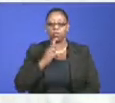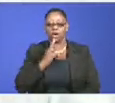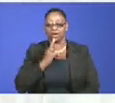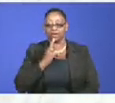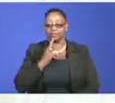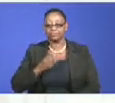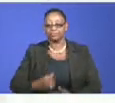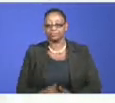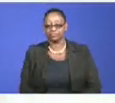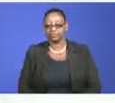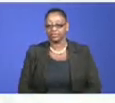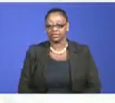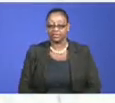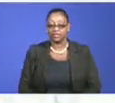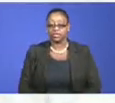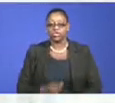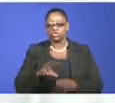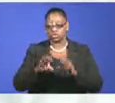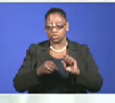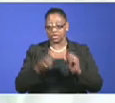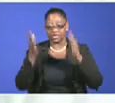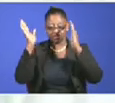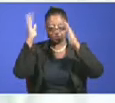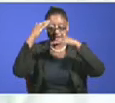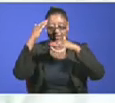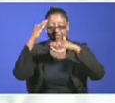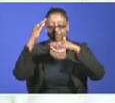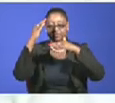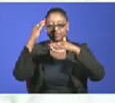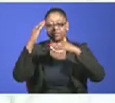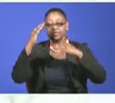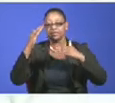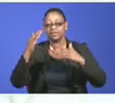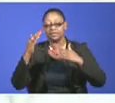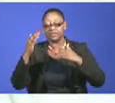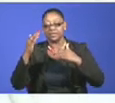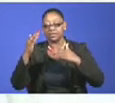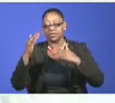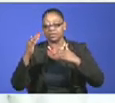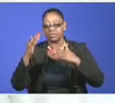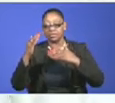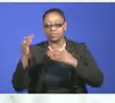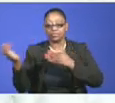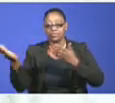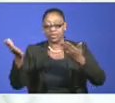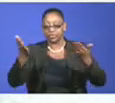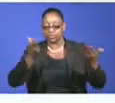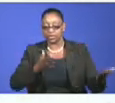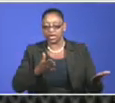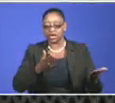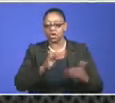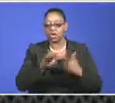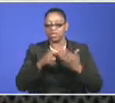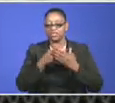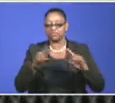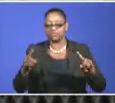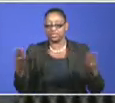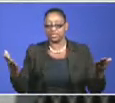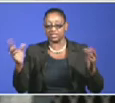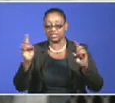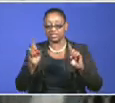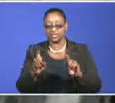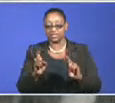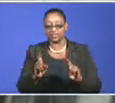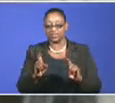wells. And so we expect once the drilling is completed, they'll bring in the various apparatuses and install. In North